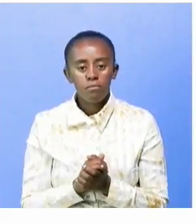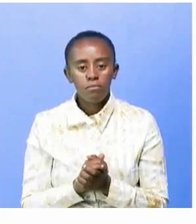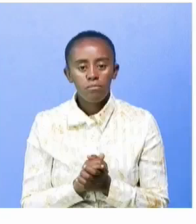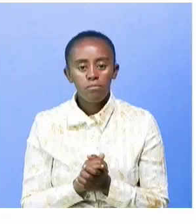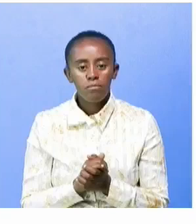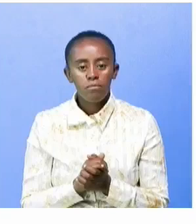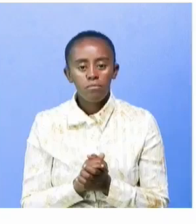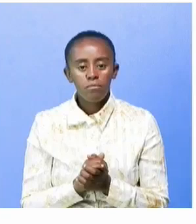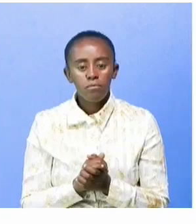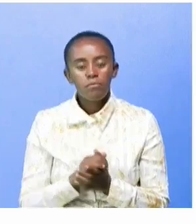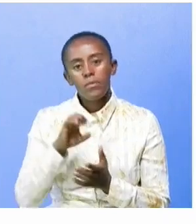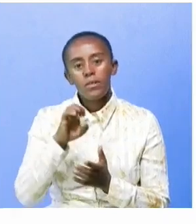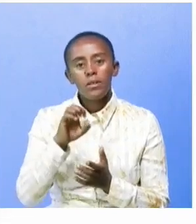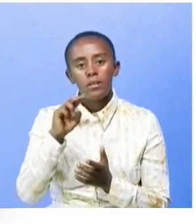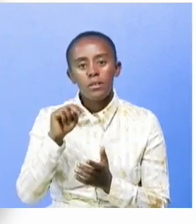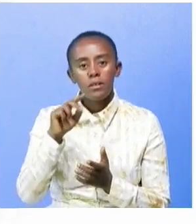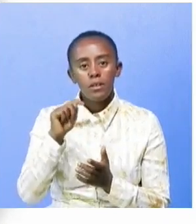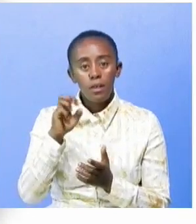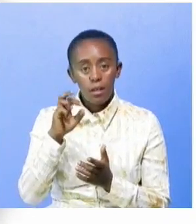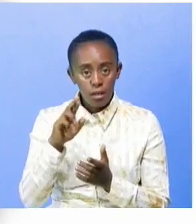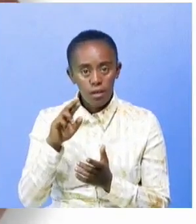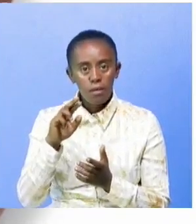enterprise